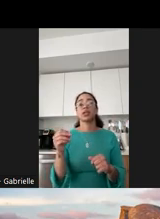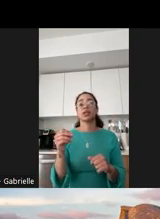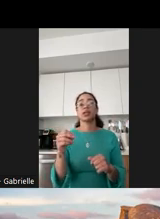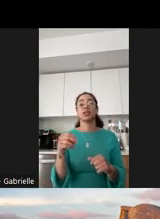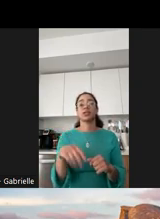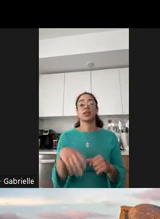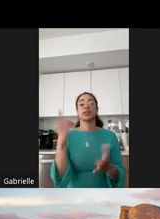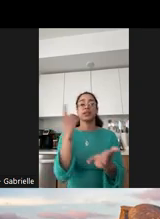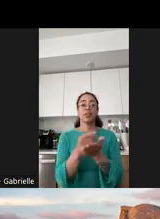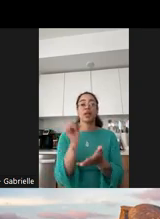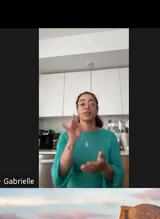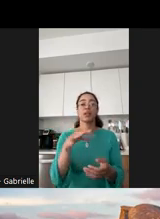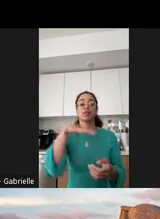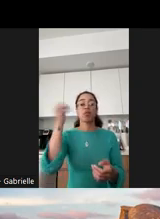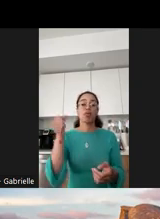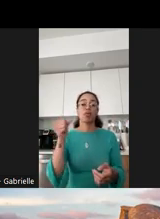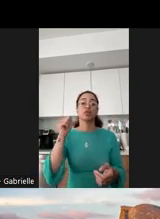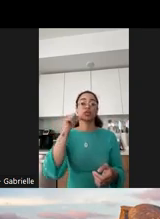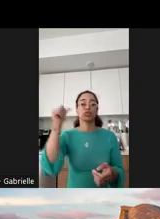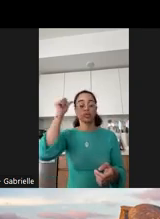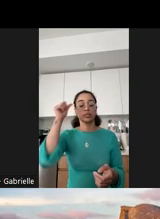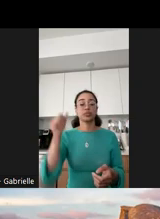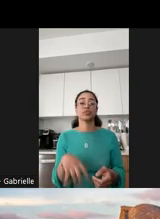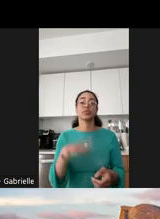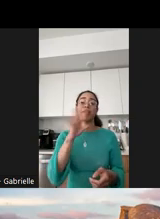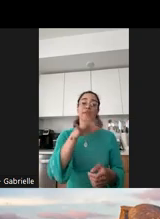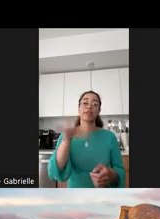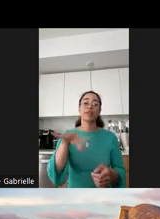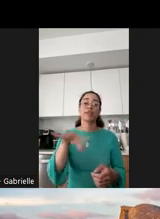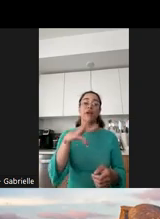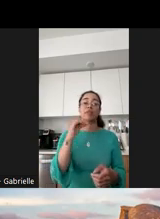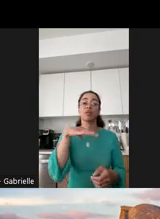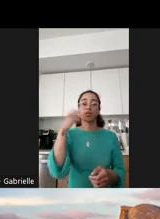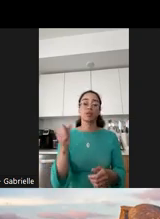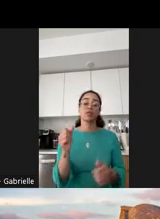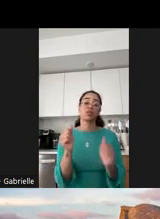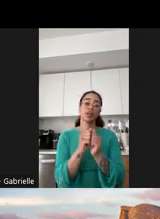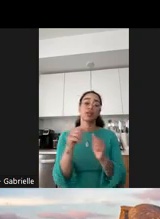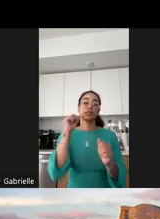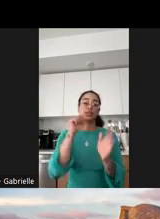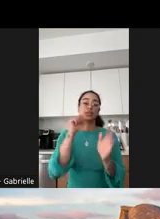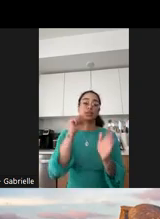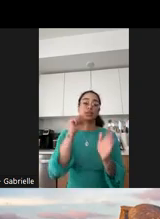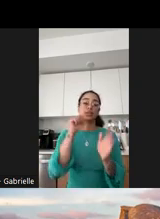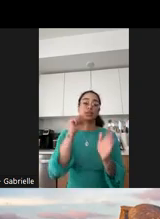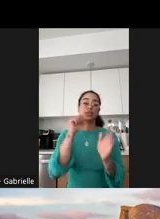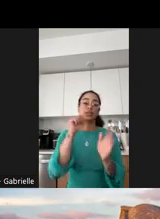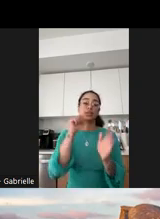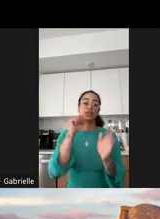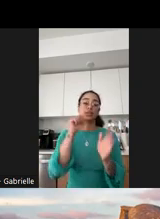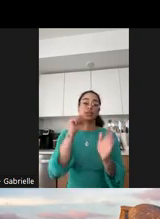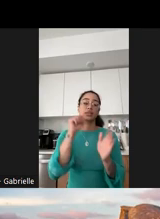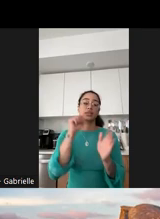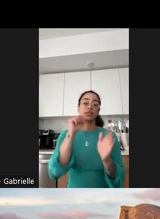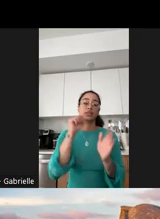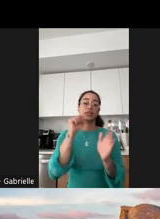able to really hear the voices of older adults 55 and older within the state of California, so that we can engage and gear